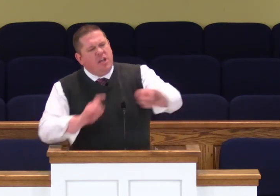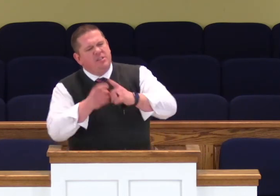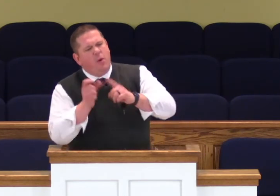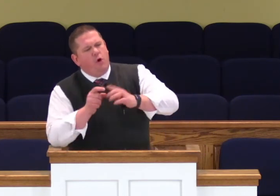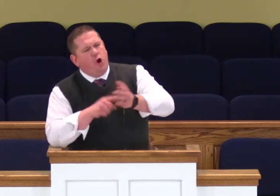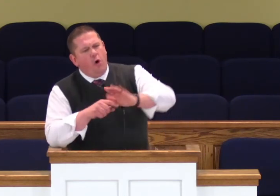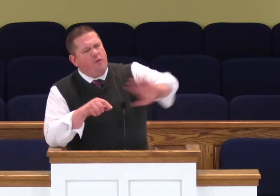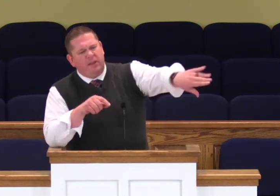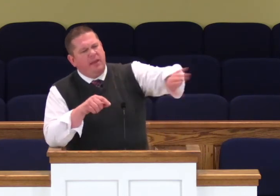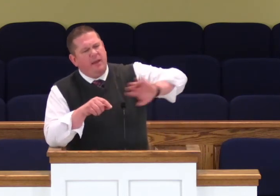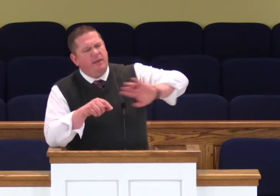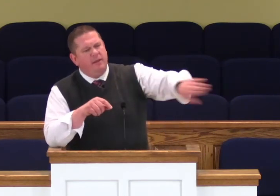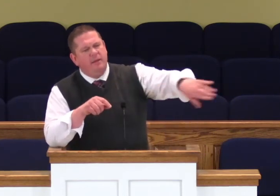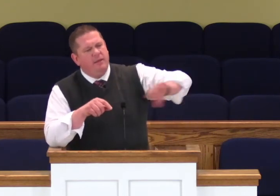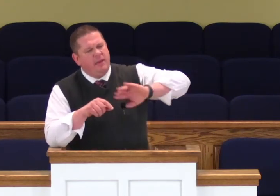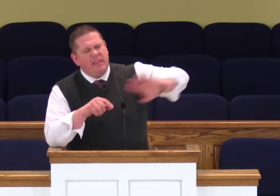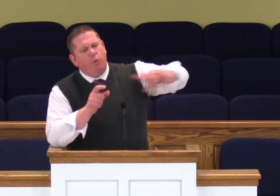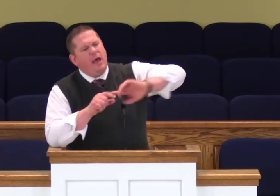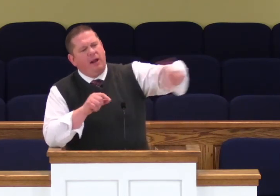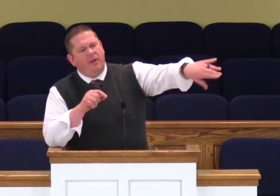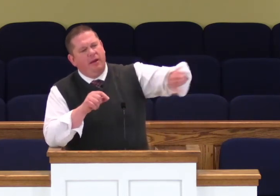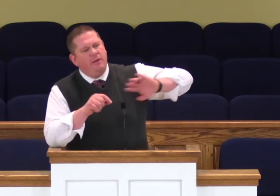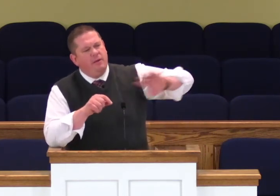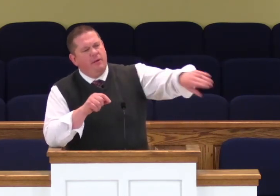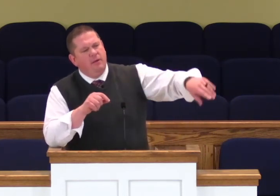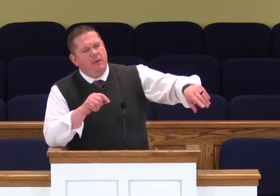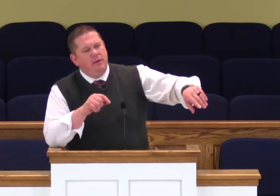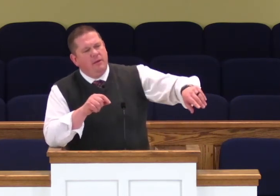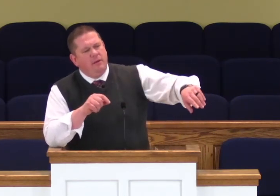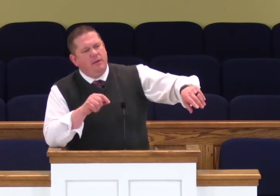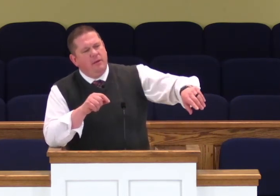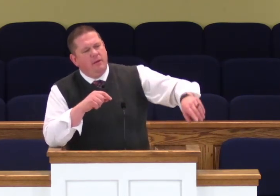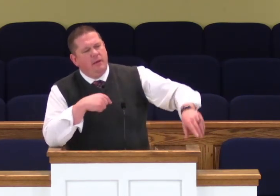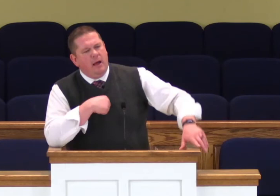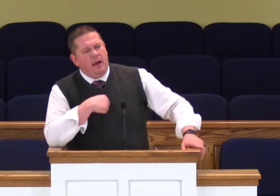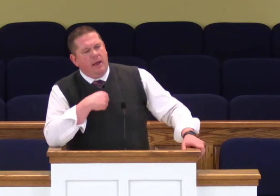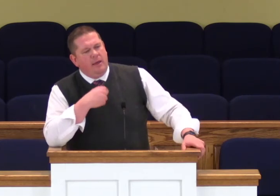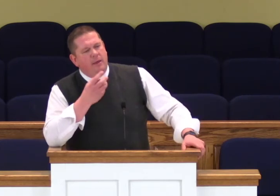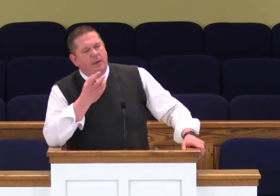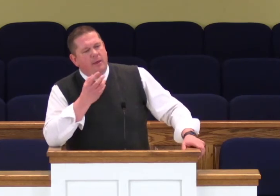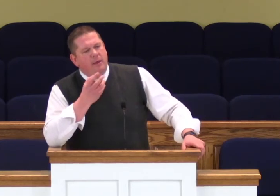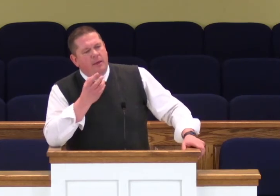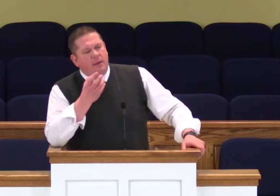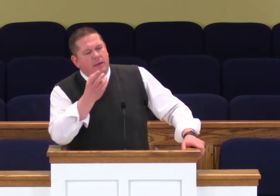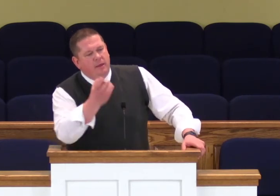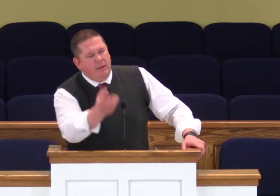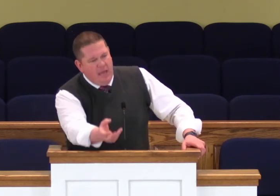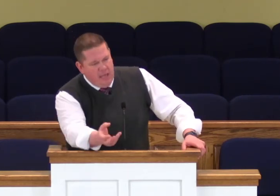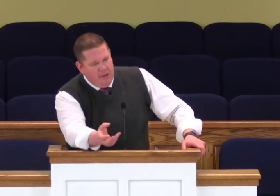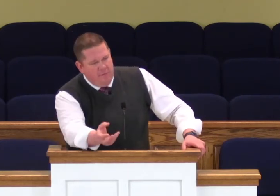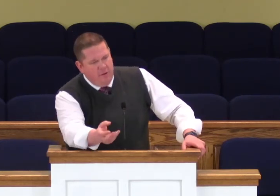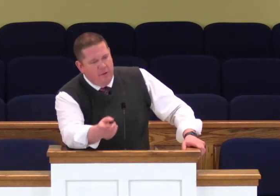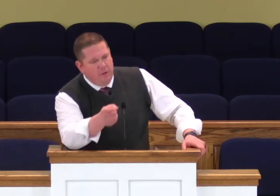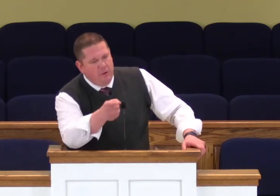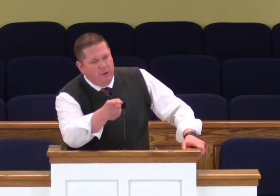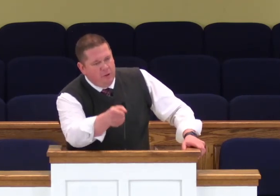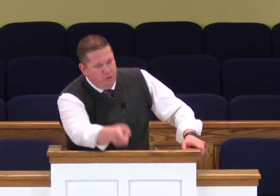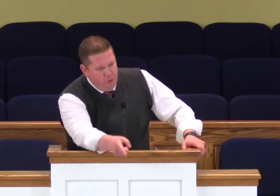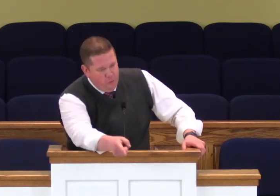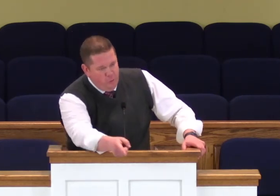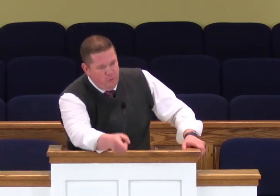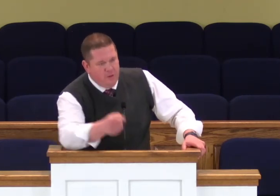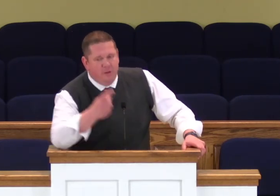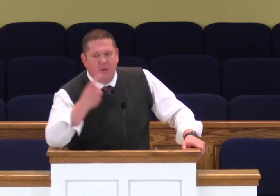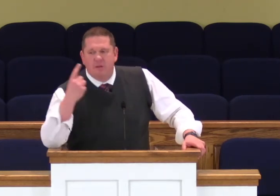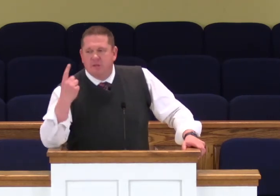Let's change that word, owe. Forget that. Get that word out of there. I gave